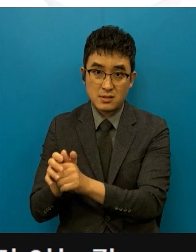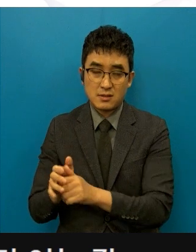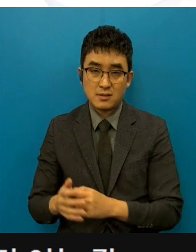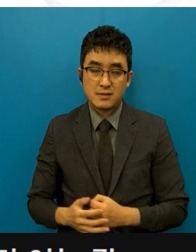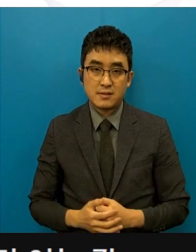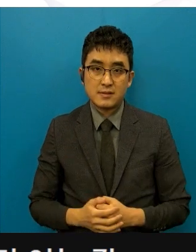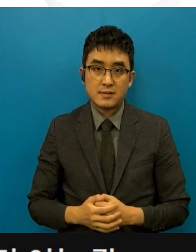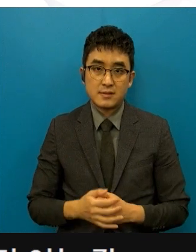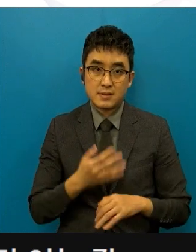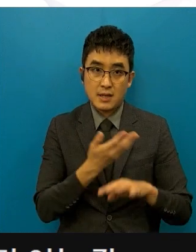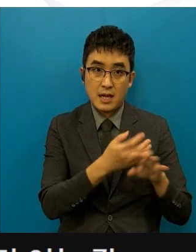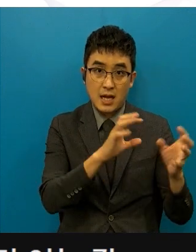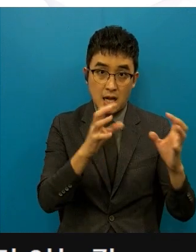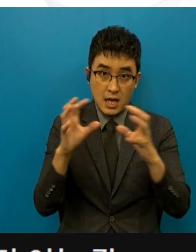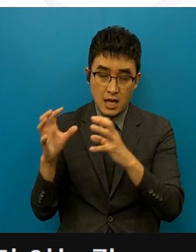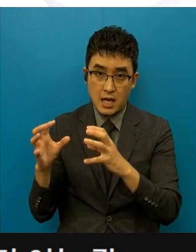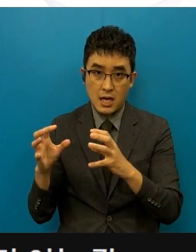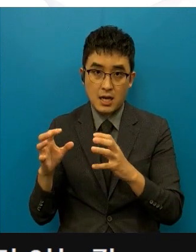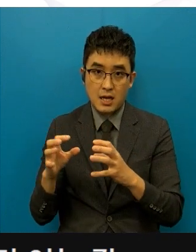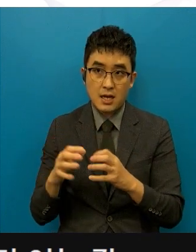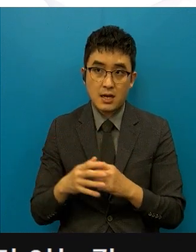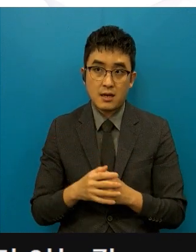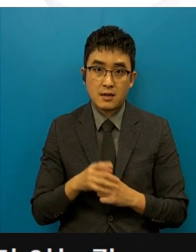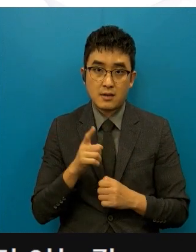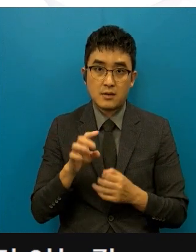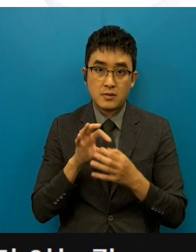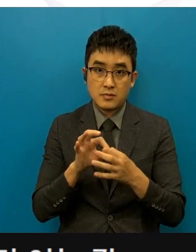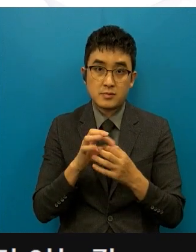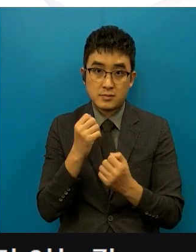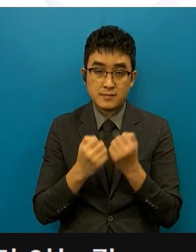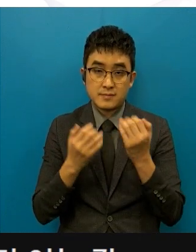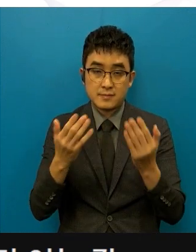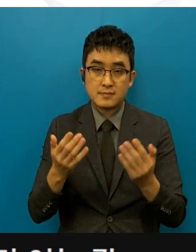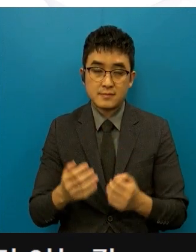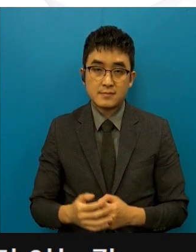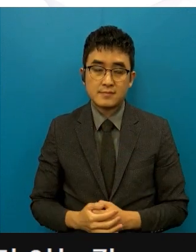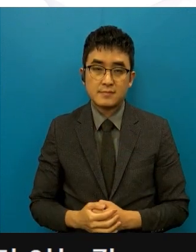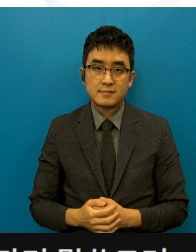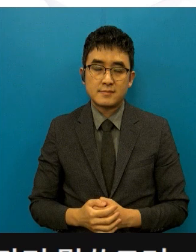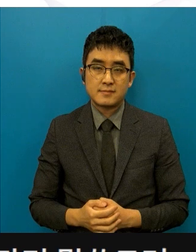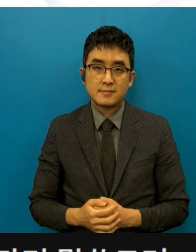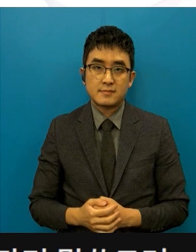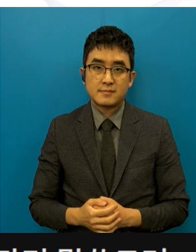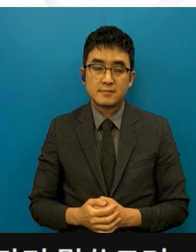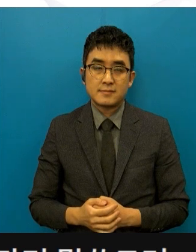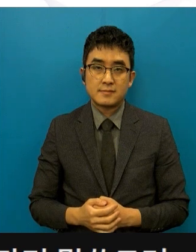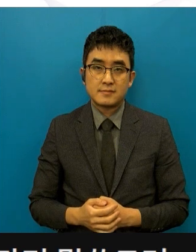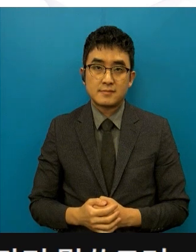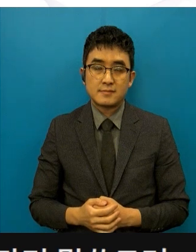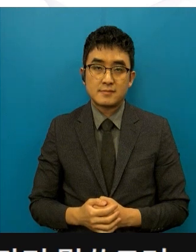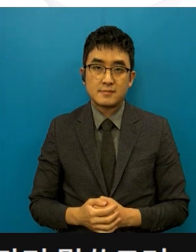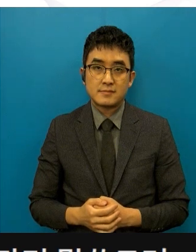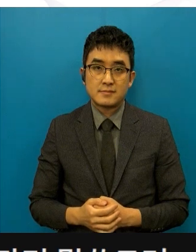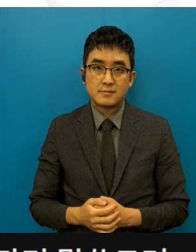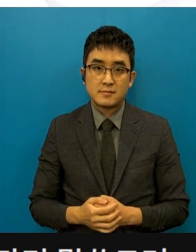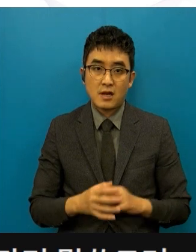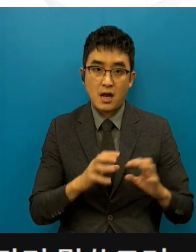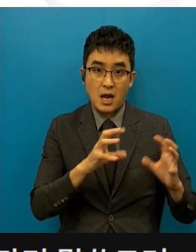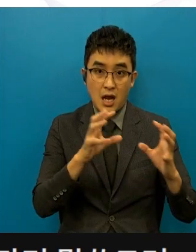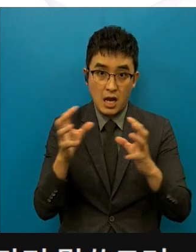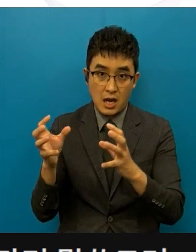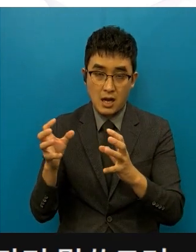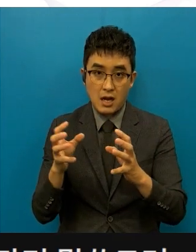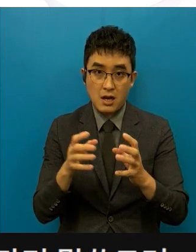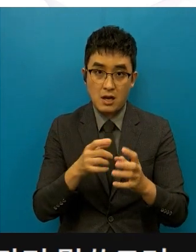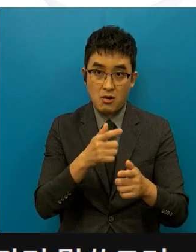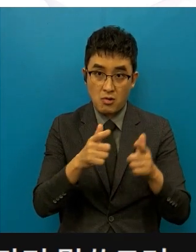These are the lessons that I have extracted from the analysis of all these states, and